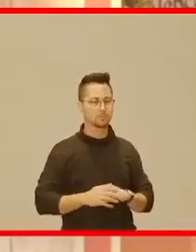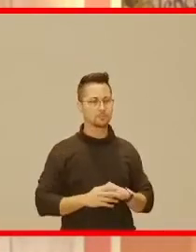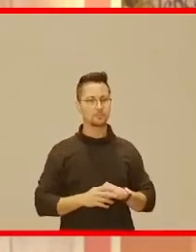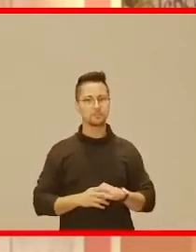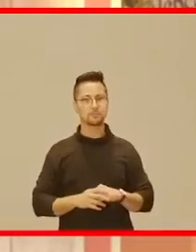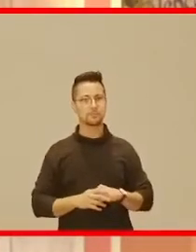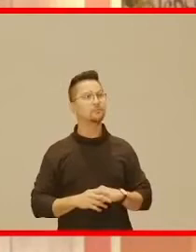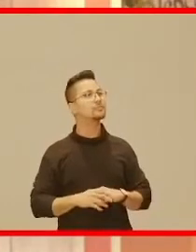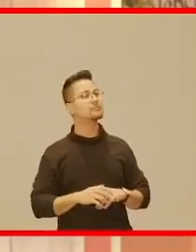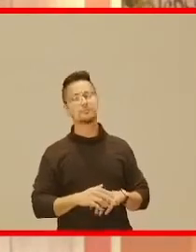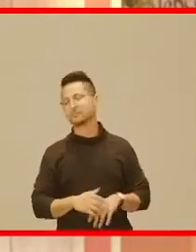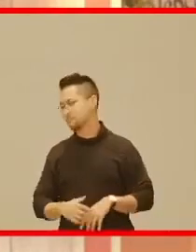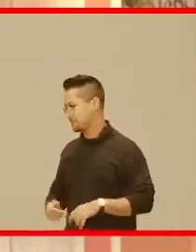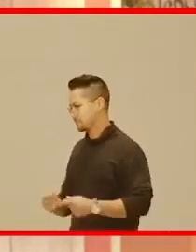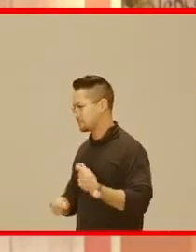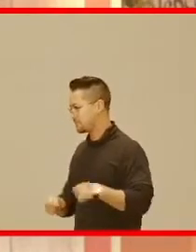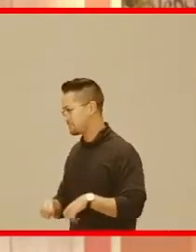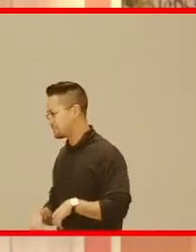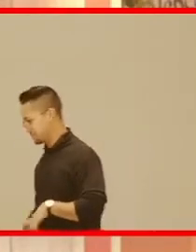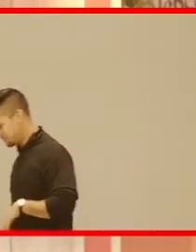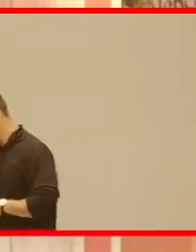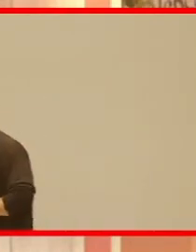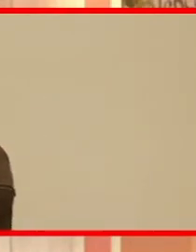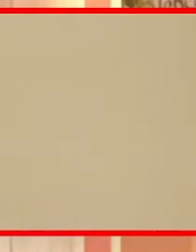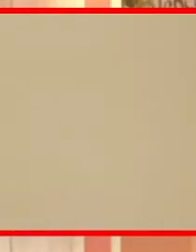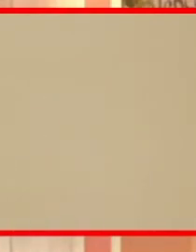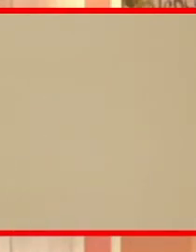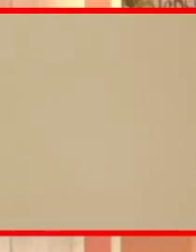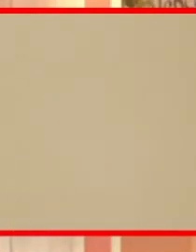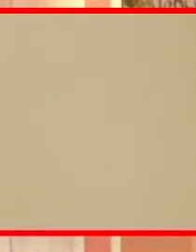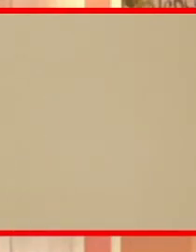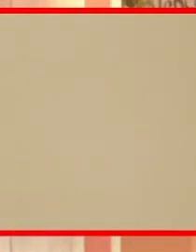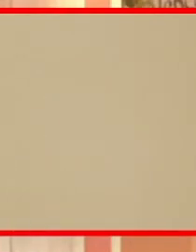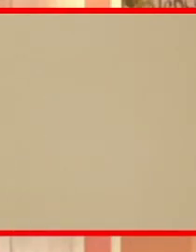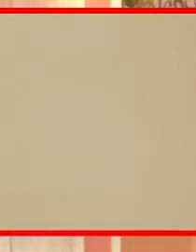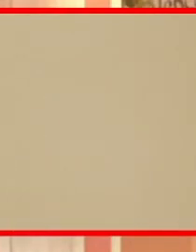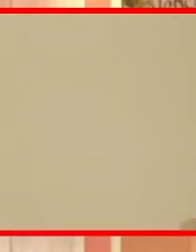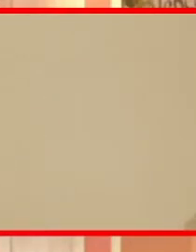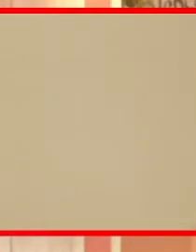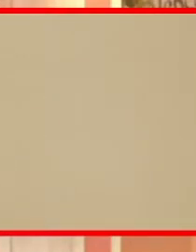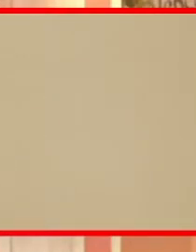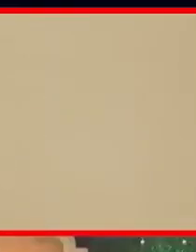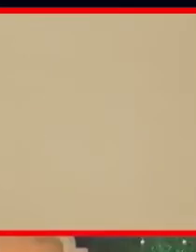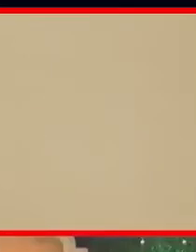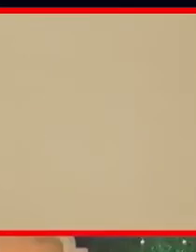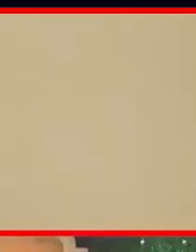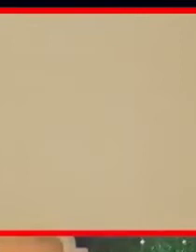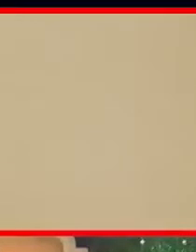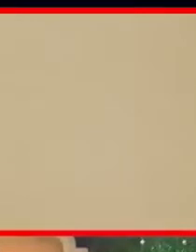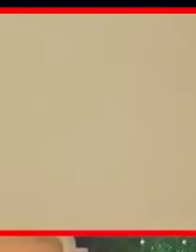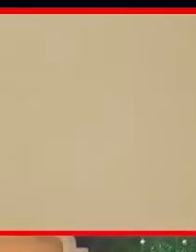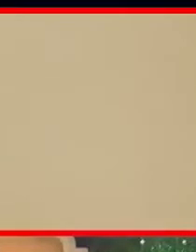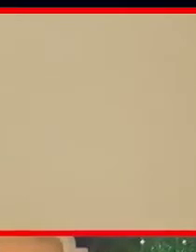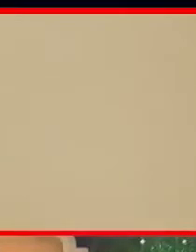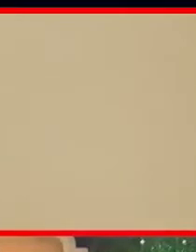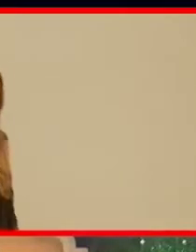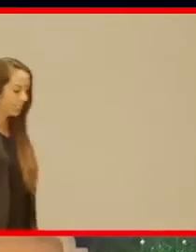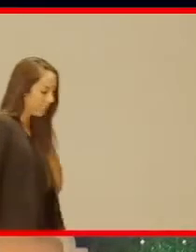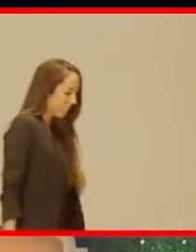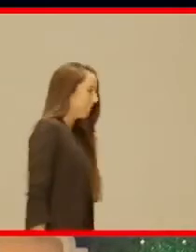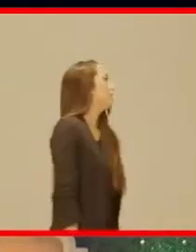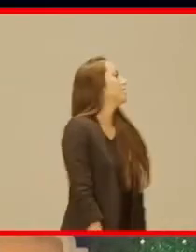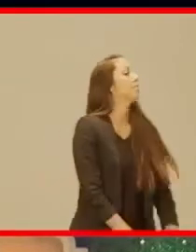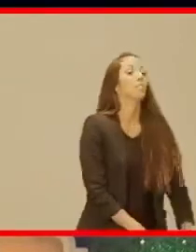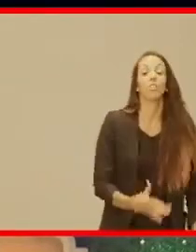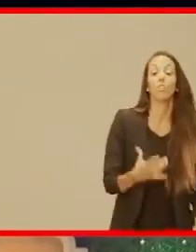to meet with you. So they're kind of prepared too. Is there Can I a just certain add one issue? thing to that? Yeah. Sometimes there are kind of meetings where you're looking for